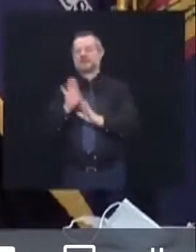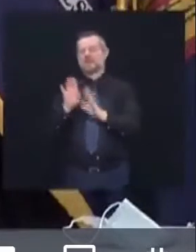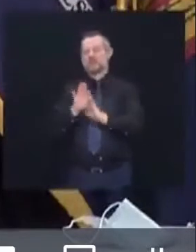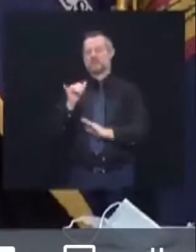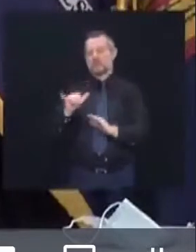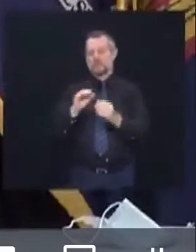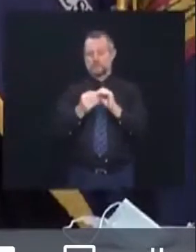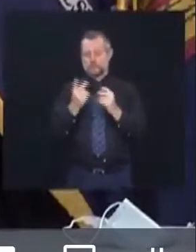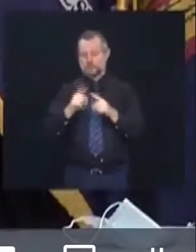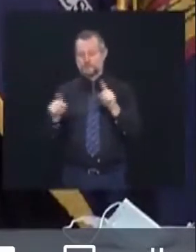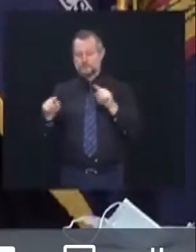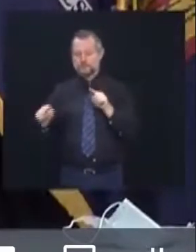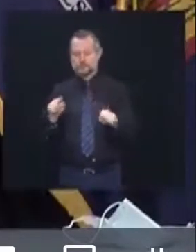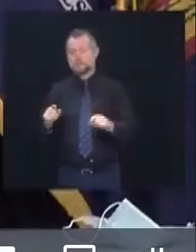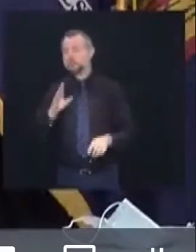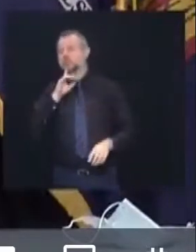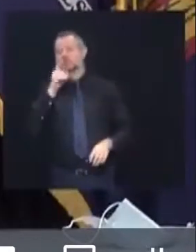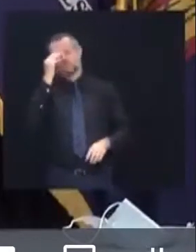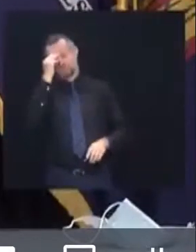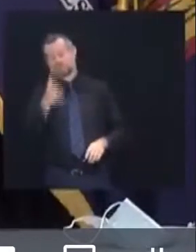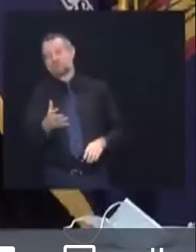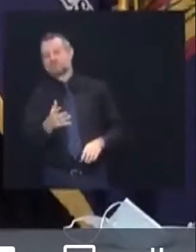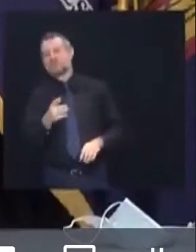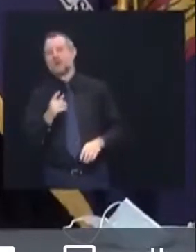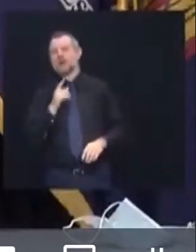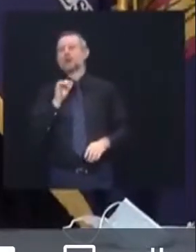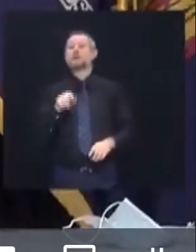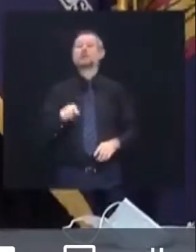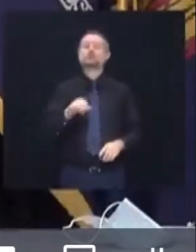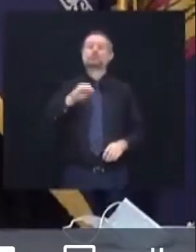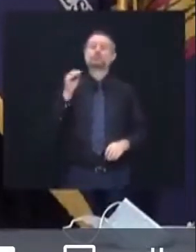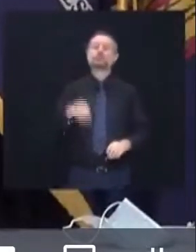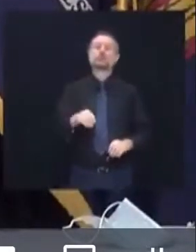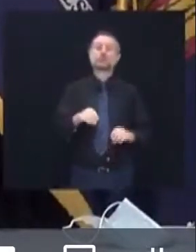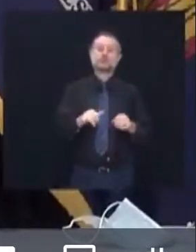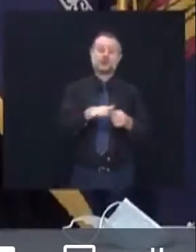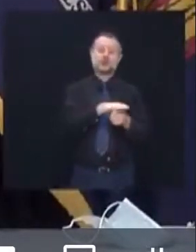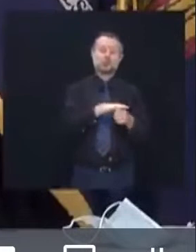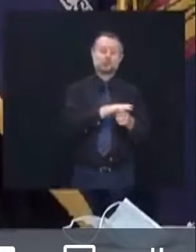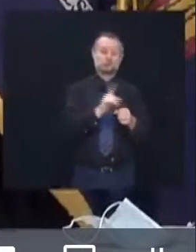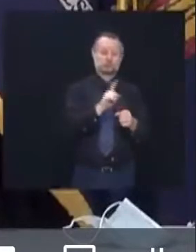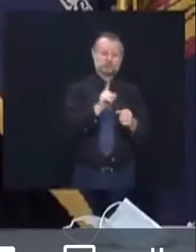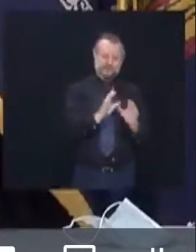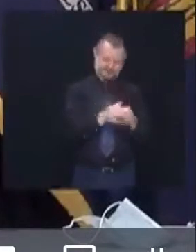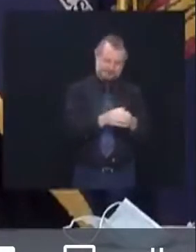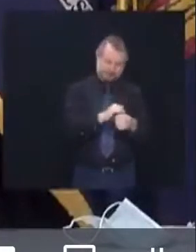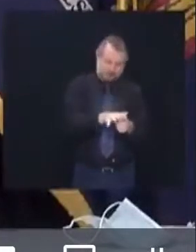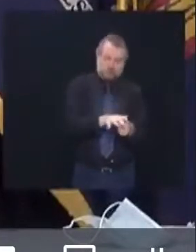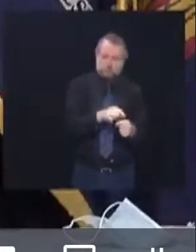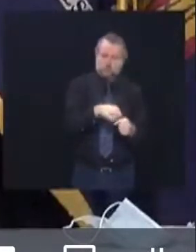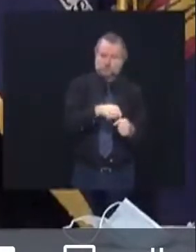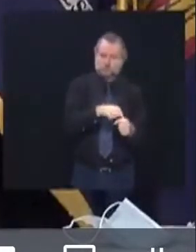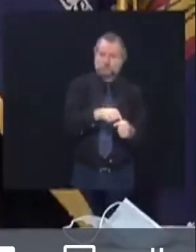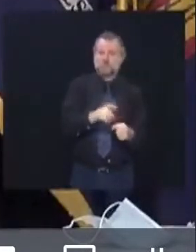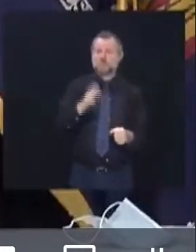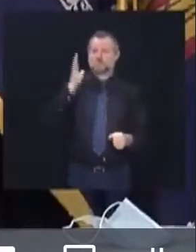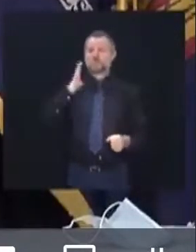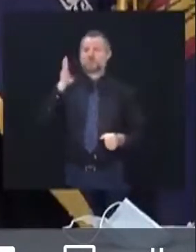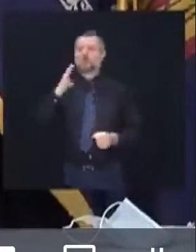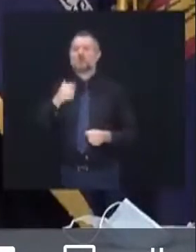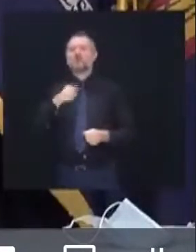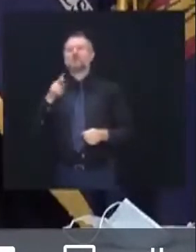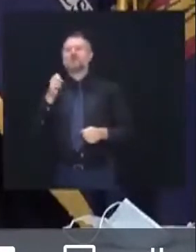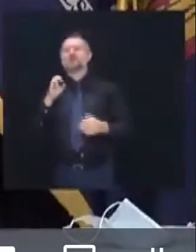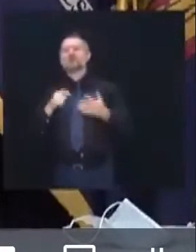more just you can make a decision by looking at that specific cluster, right? You're right. When we had the phases for